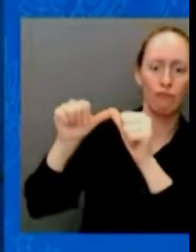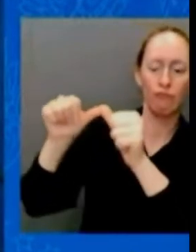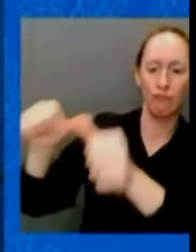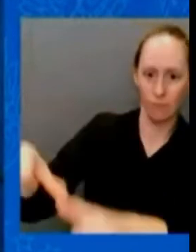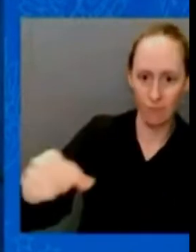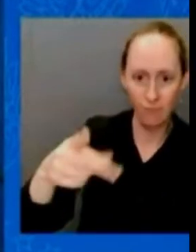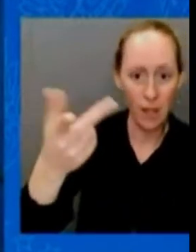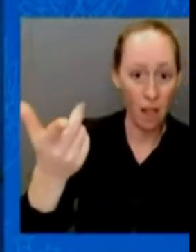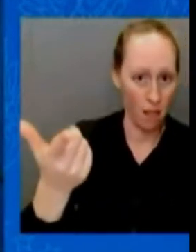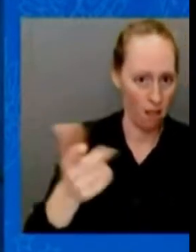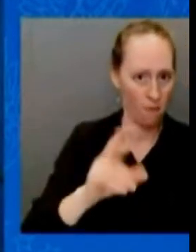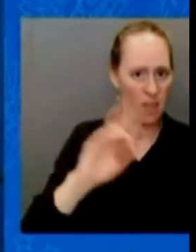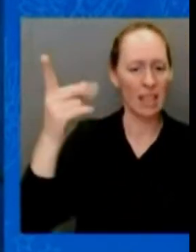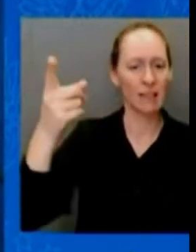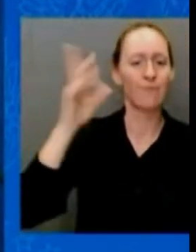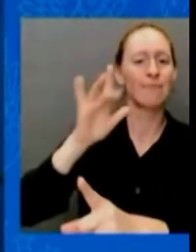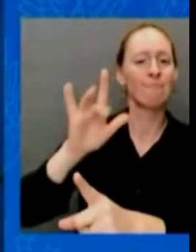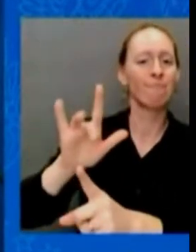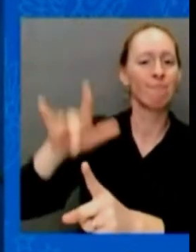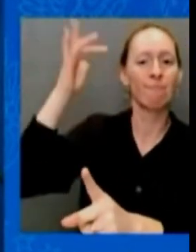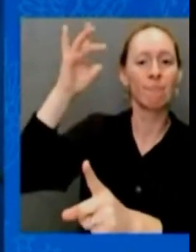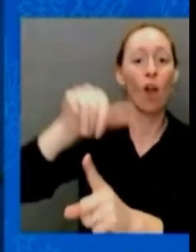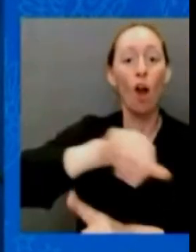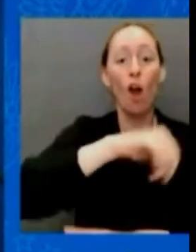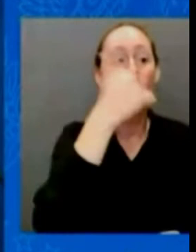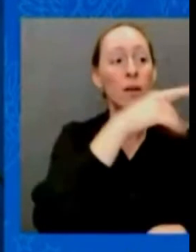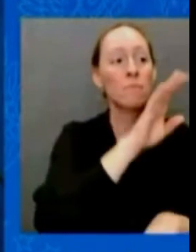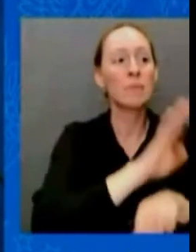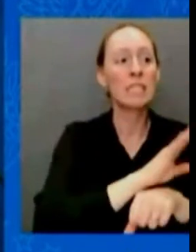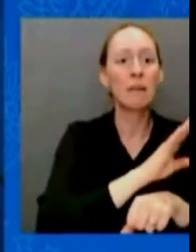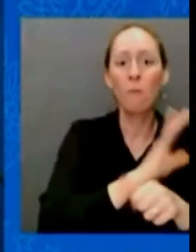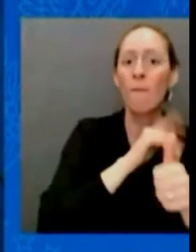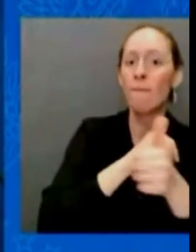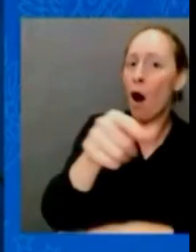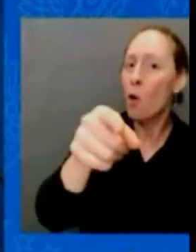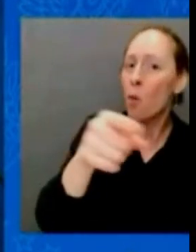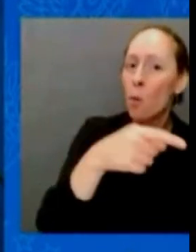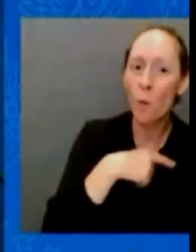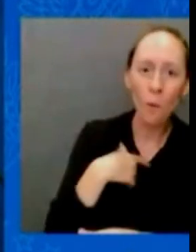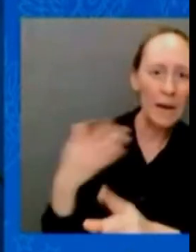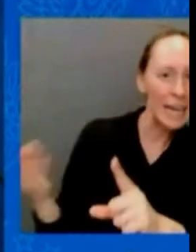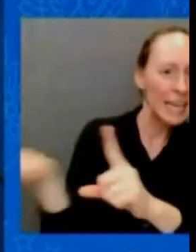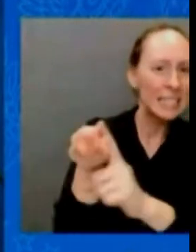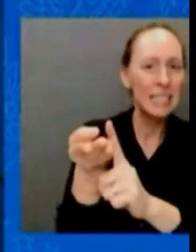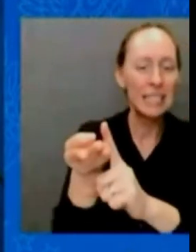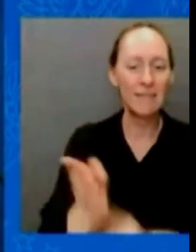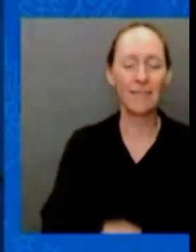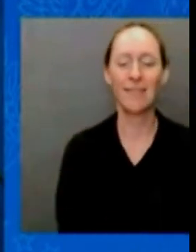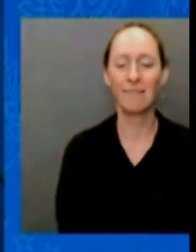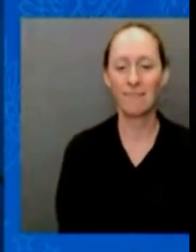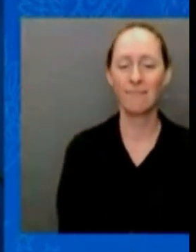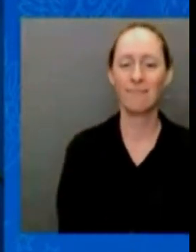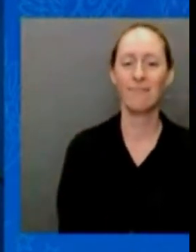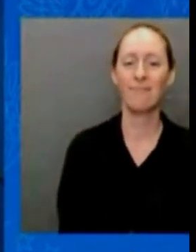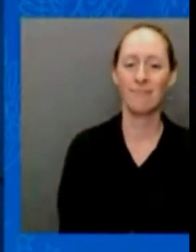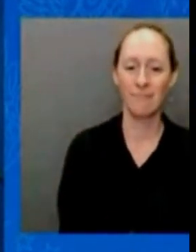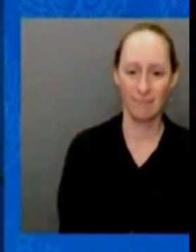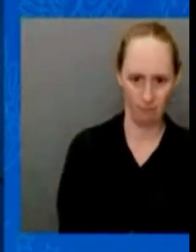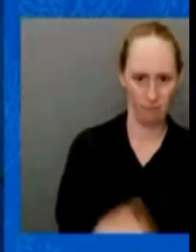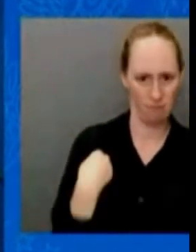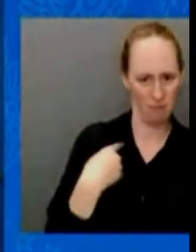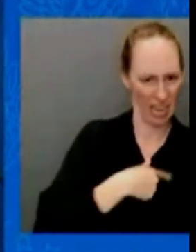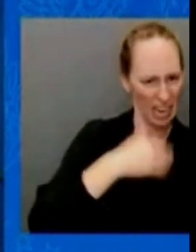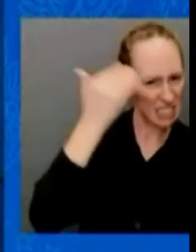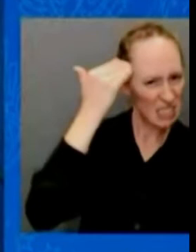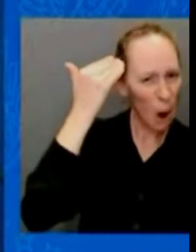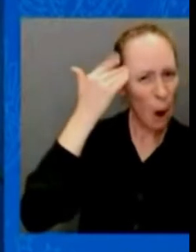the $500 million community investment plan that you've made, because we asked for it, and I'm thank you.